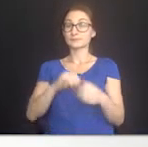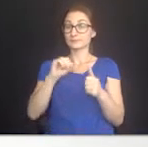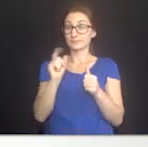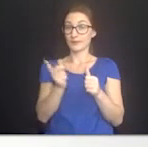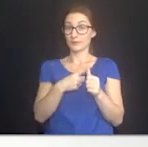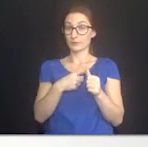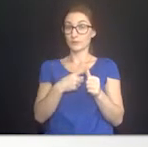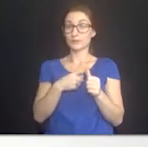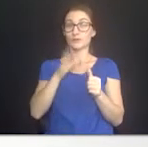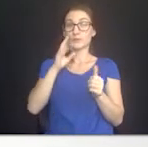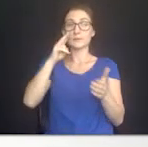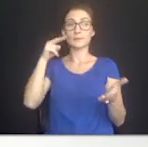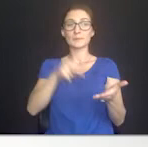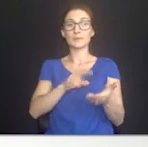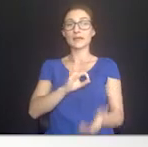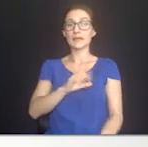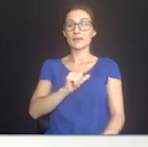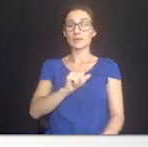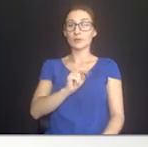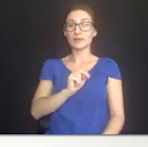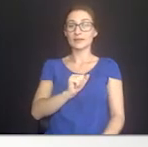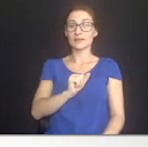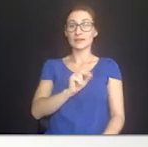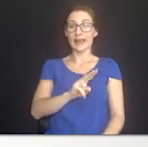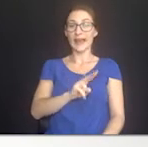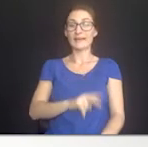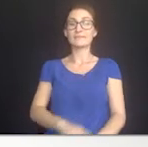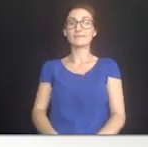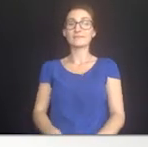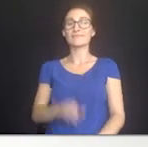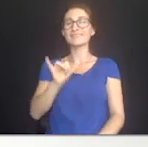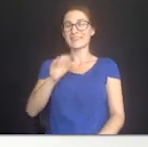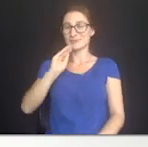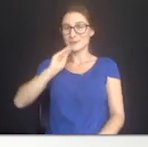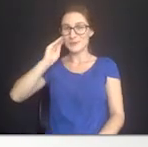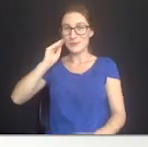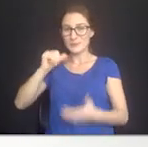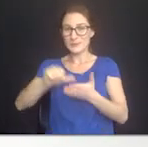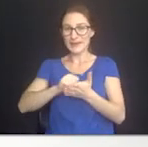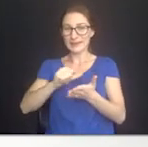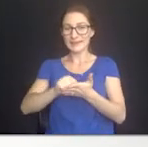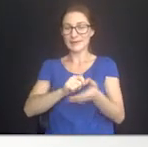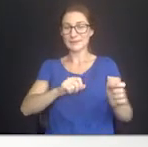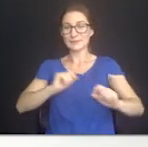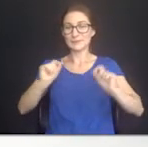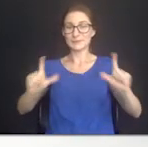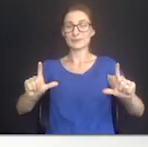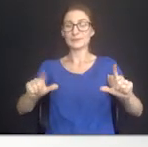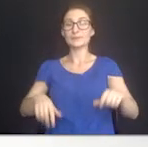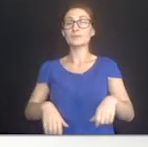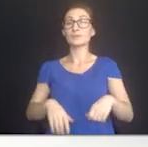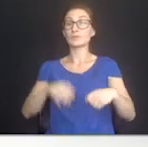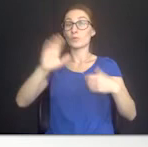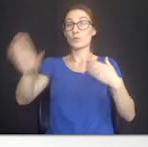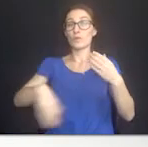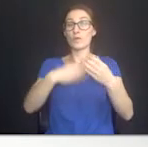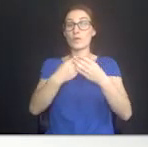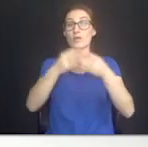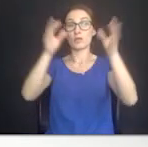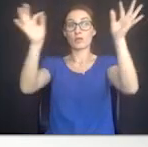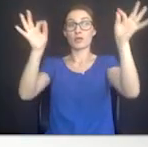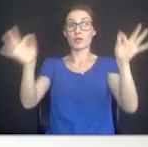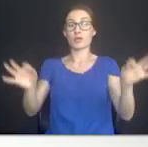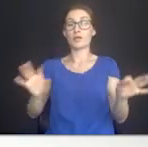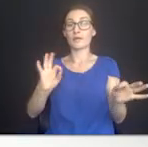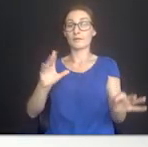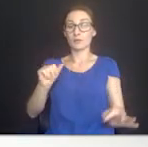one we're going to look at is the Florida Navigator. There we are. So this is the home page. You have an overview